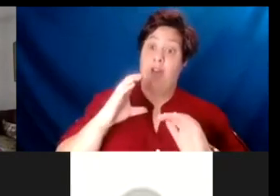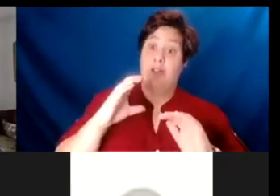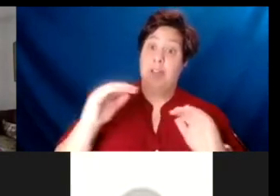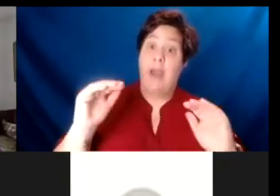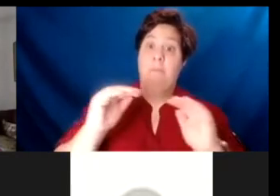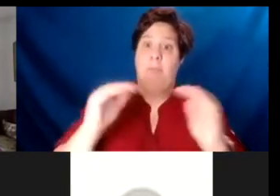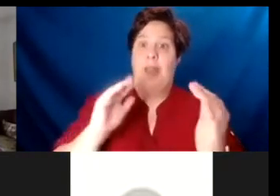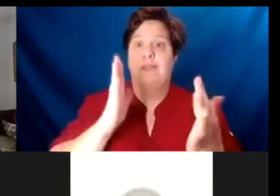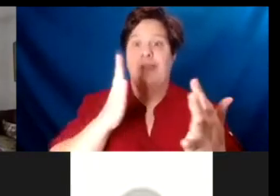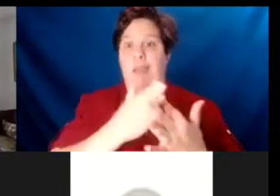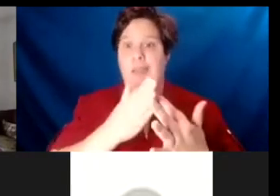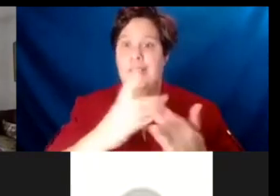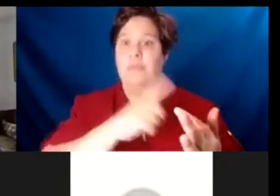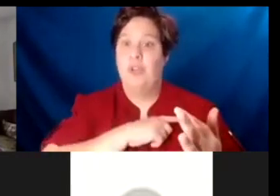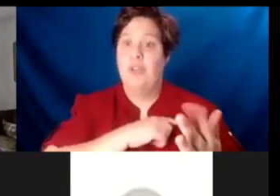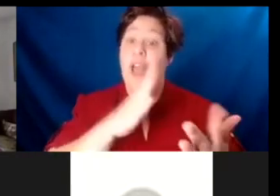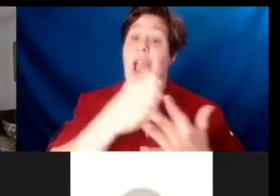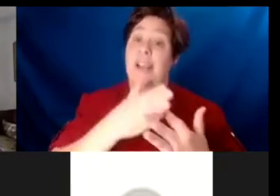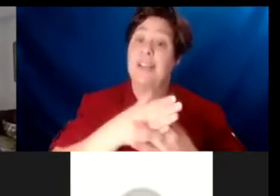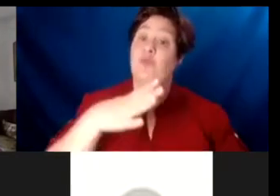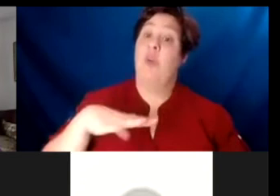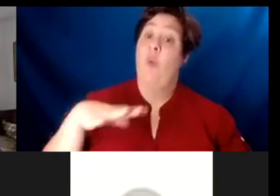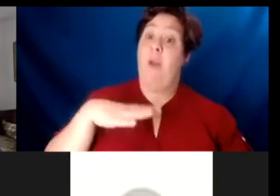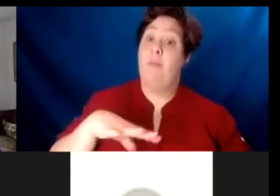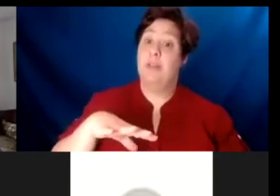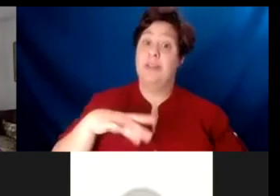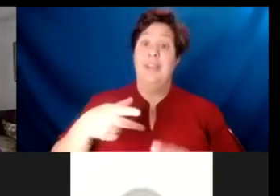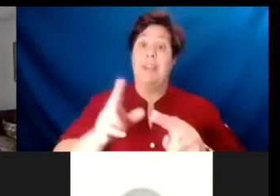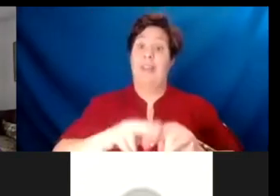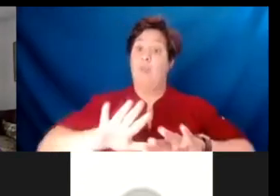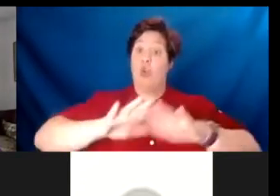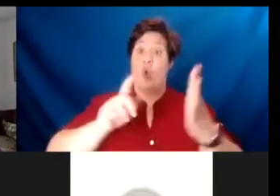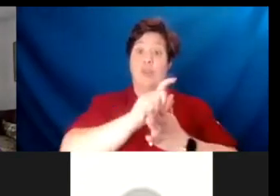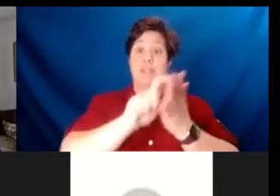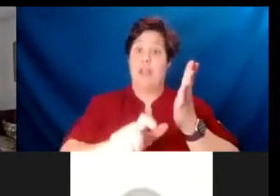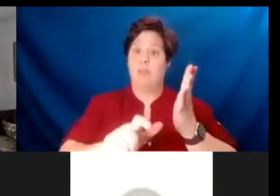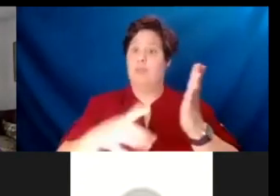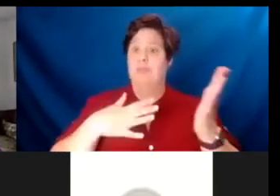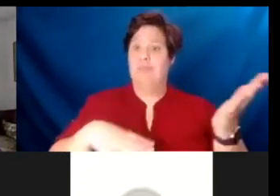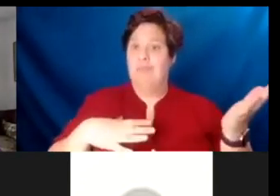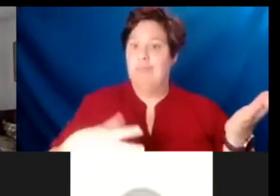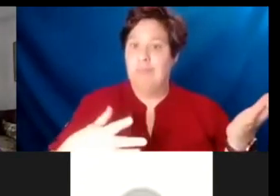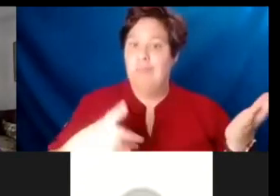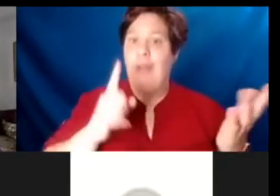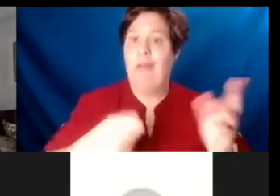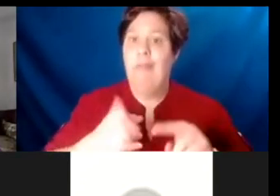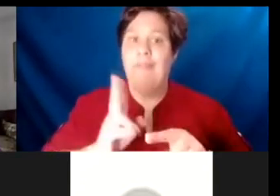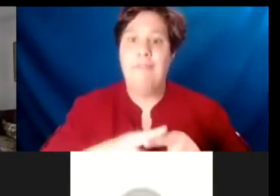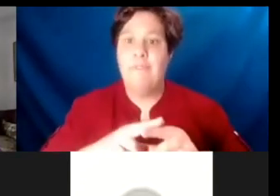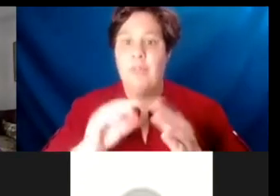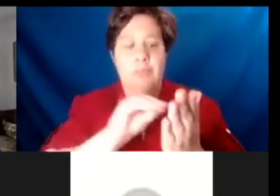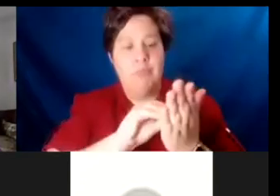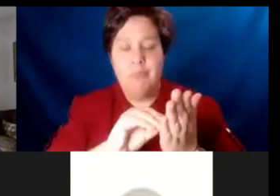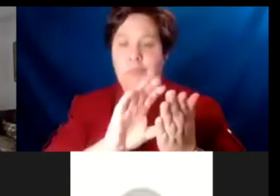access, because an access requirement, if you're not disabled, is not needed. Whereas if you're putting in a